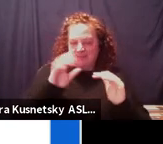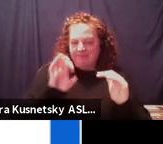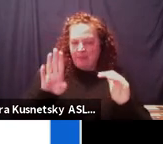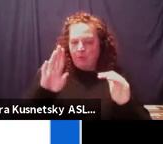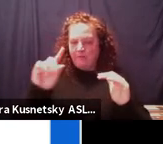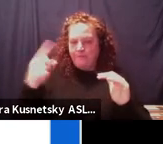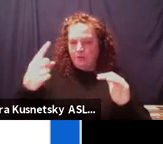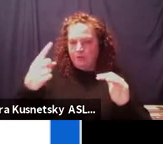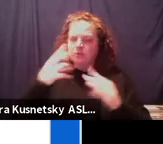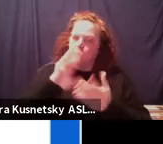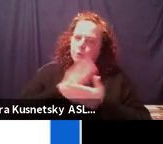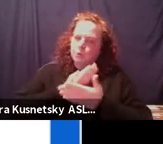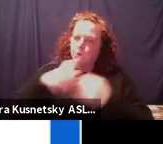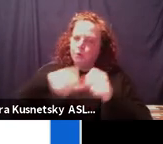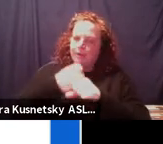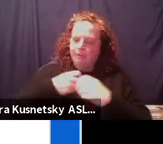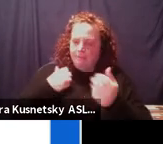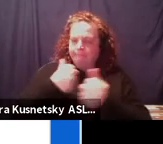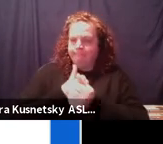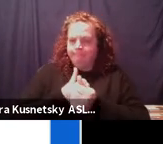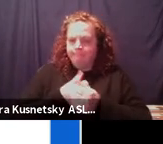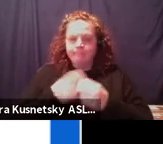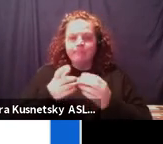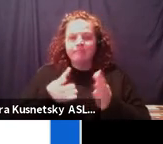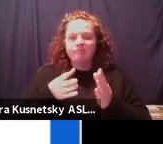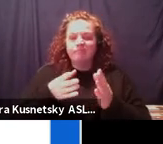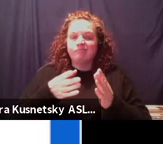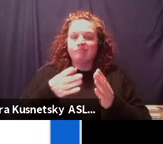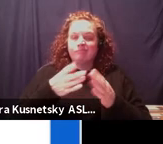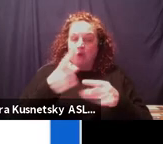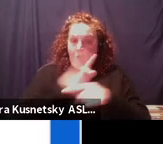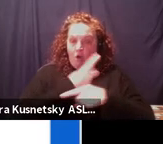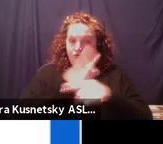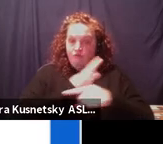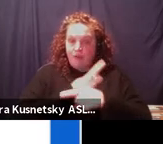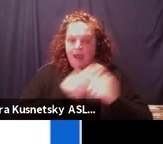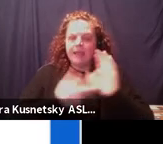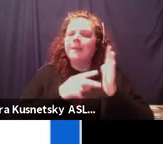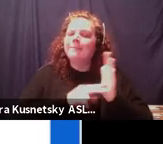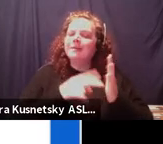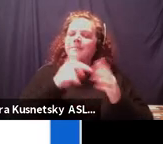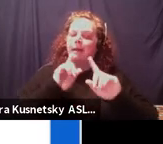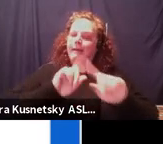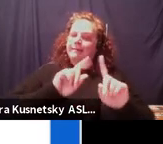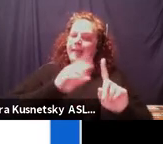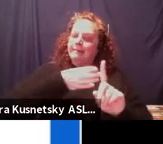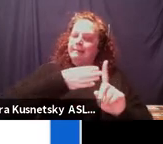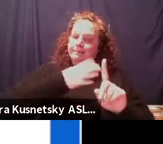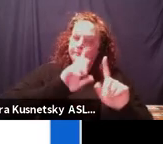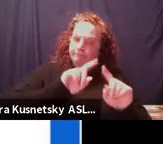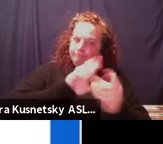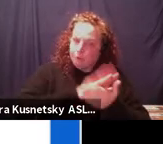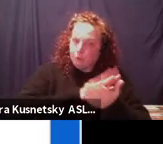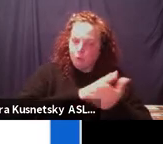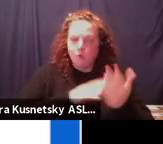date. On track means students whose average daily attendance is greater than 90%. This